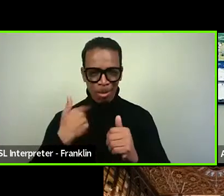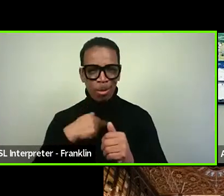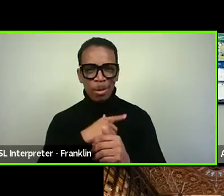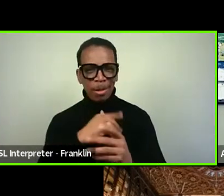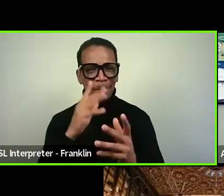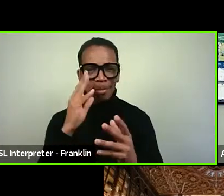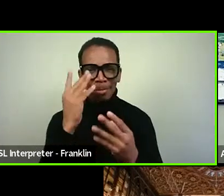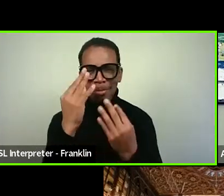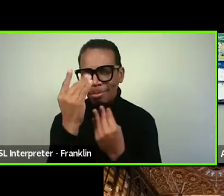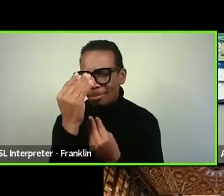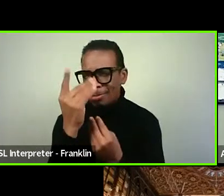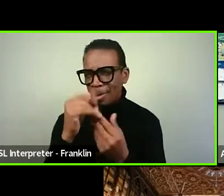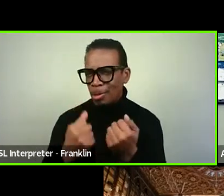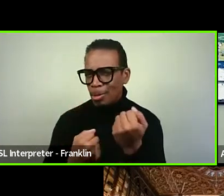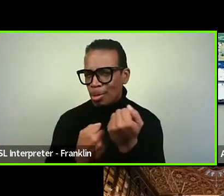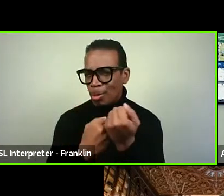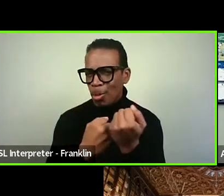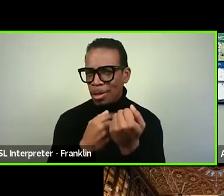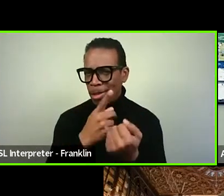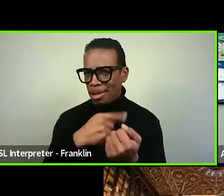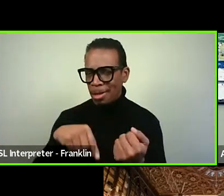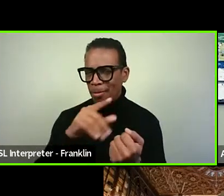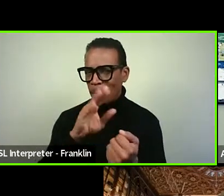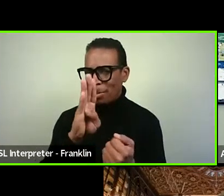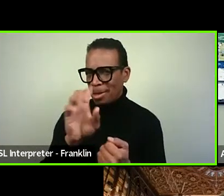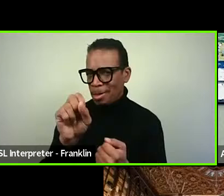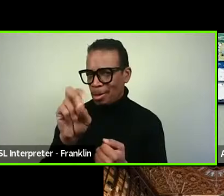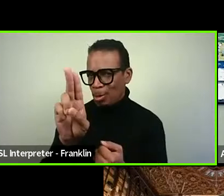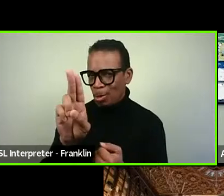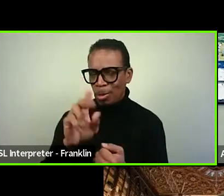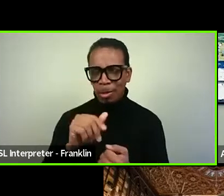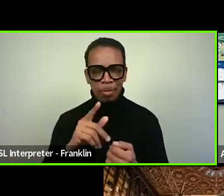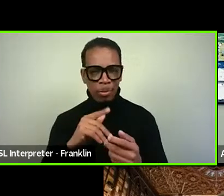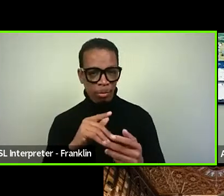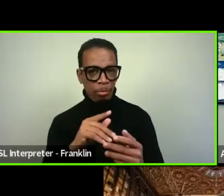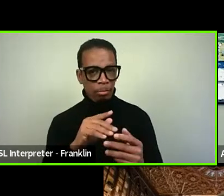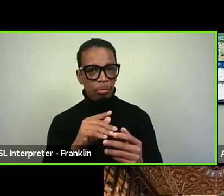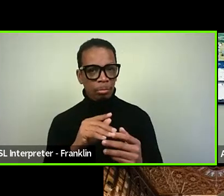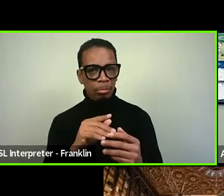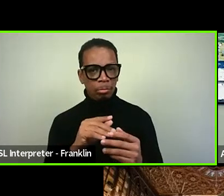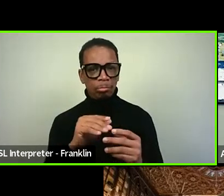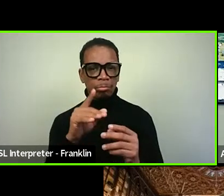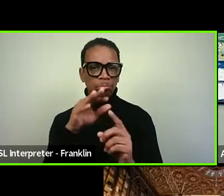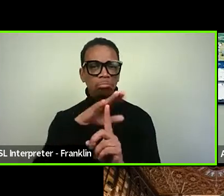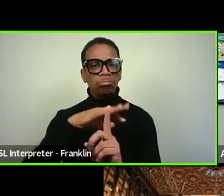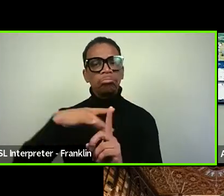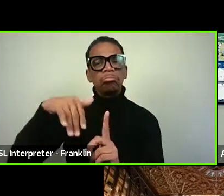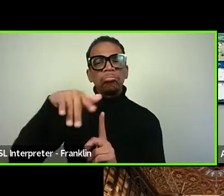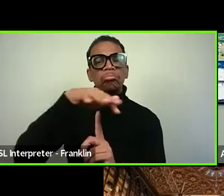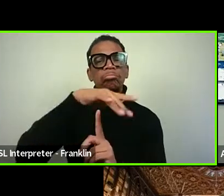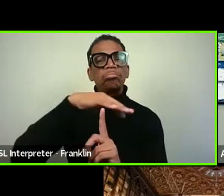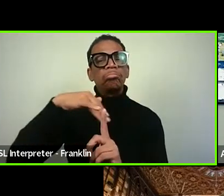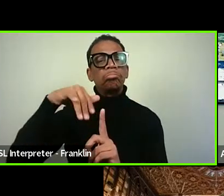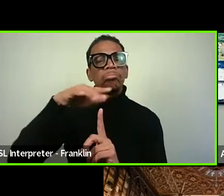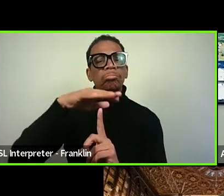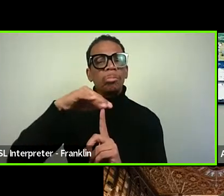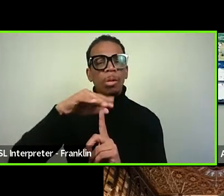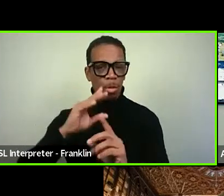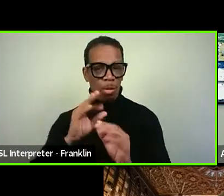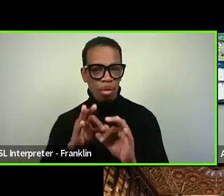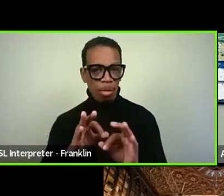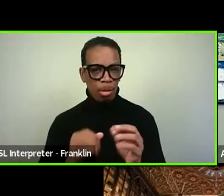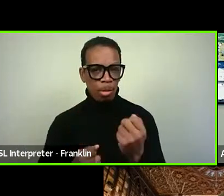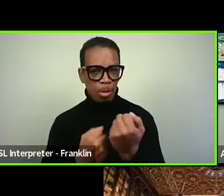think about supporting the role of BSUs in the context of supporting not just the BSU concept, but